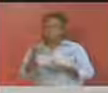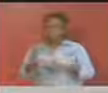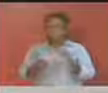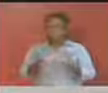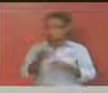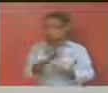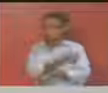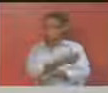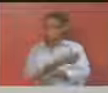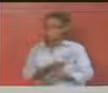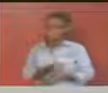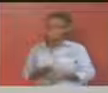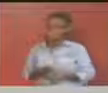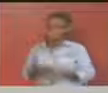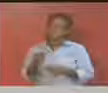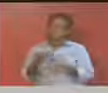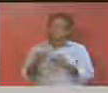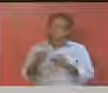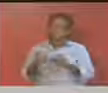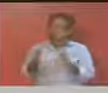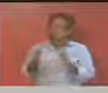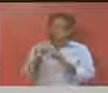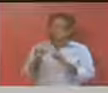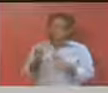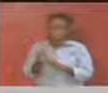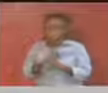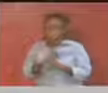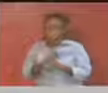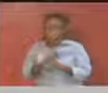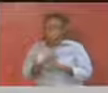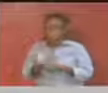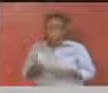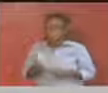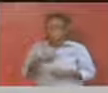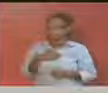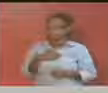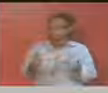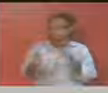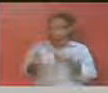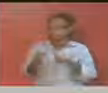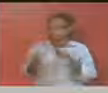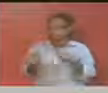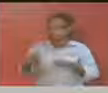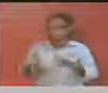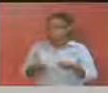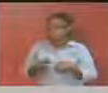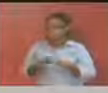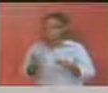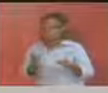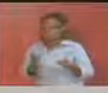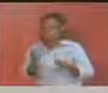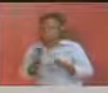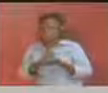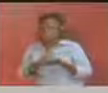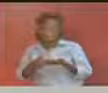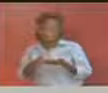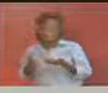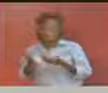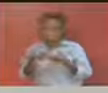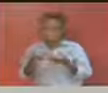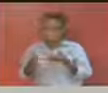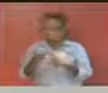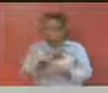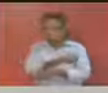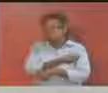quarantine facility and 7 outside in home, until further evidence comes forward and we are able to look at the position or change